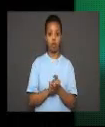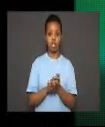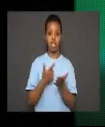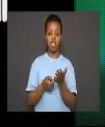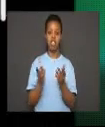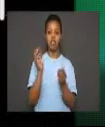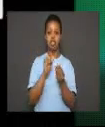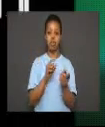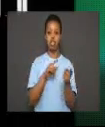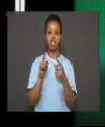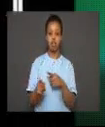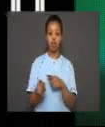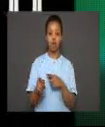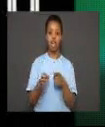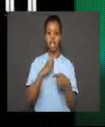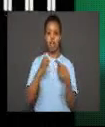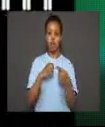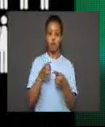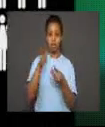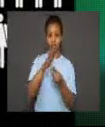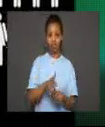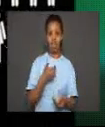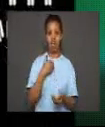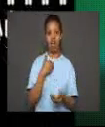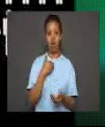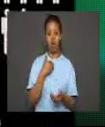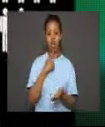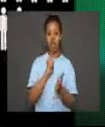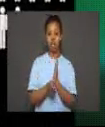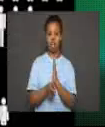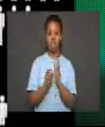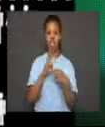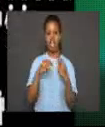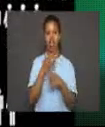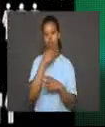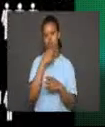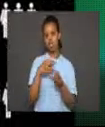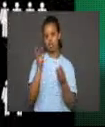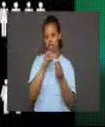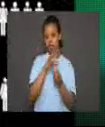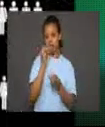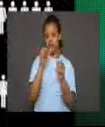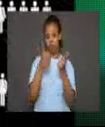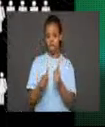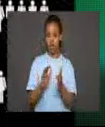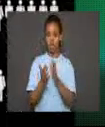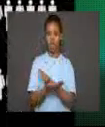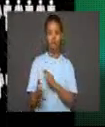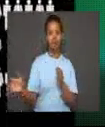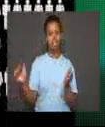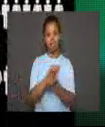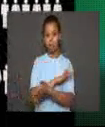Also, environmental effects, such as global warming and climate change,